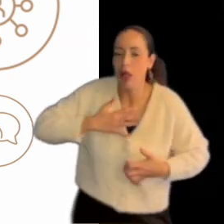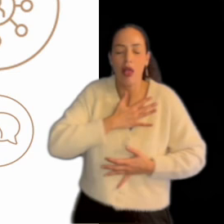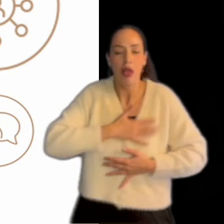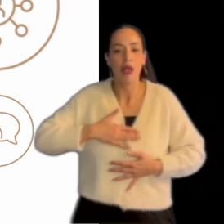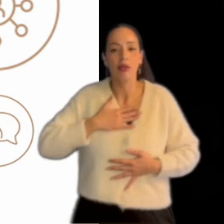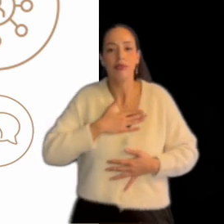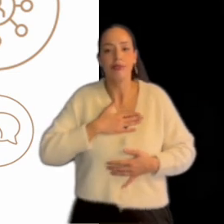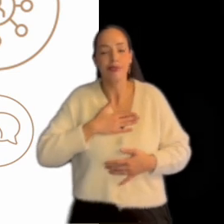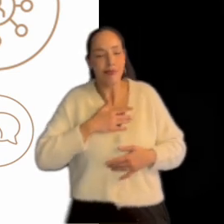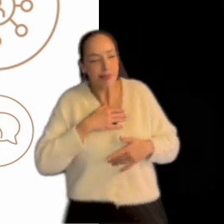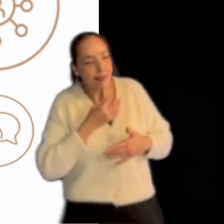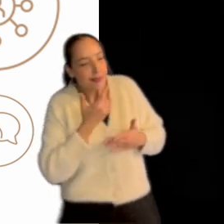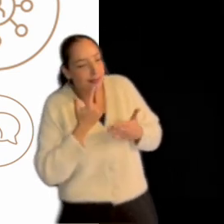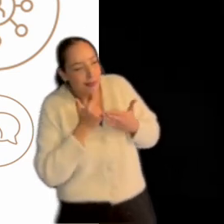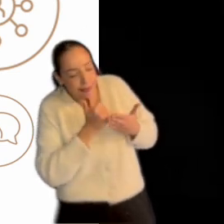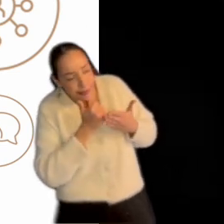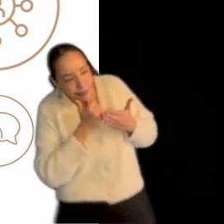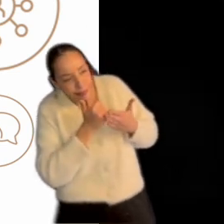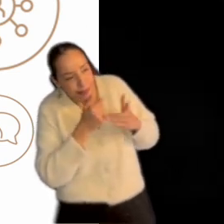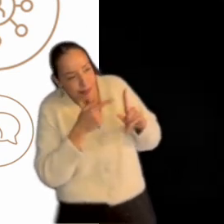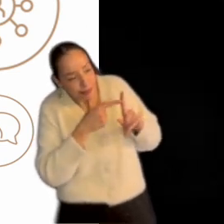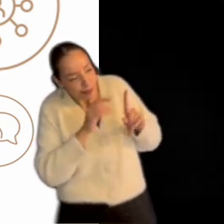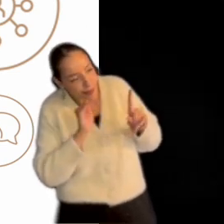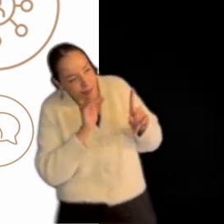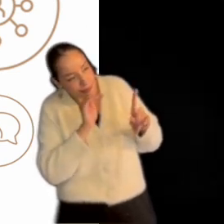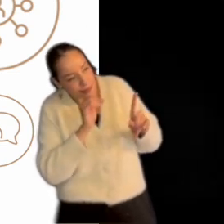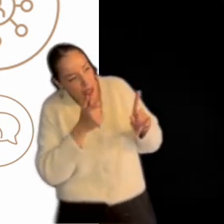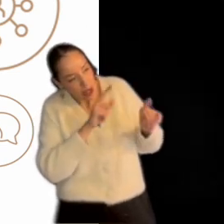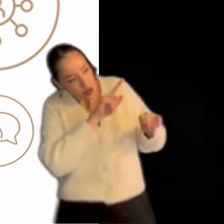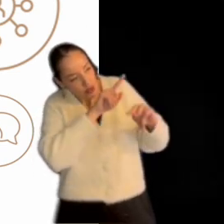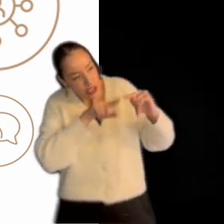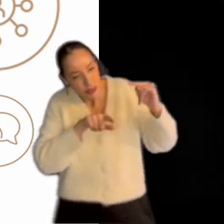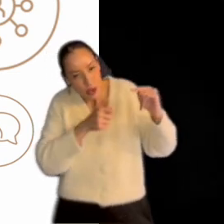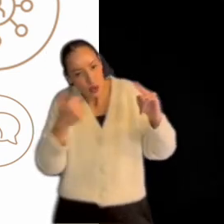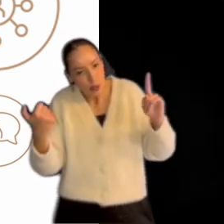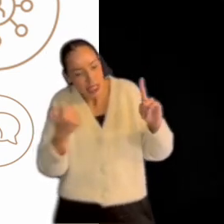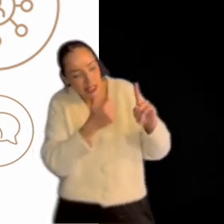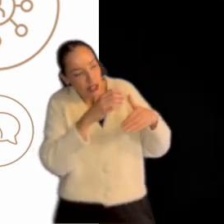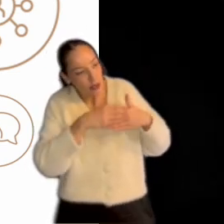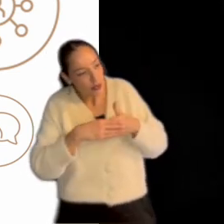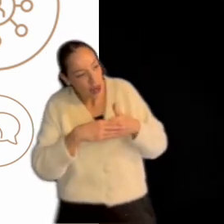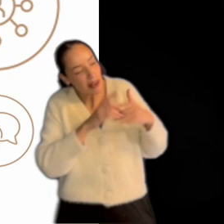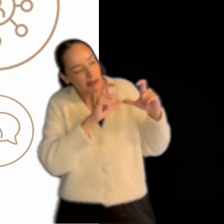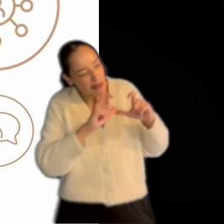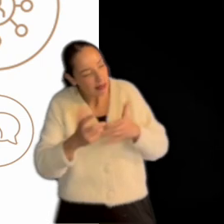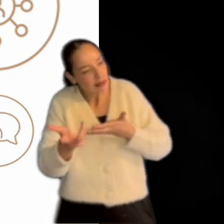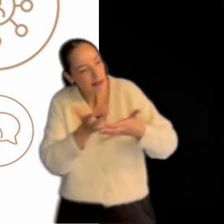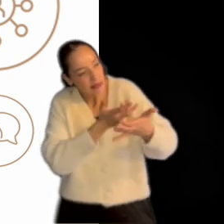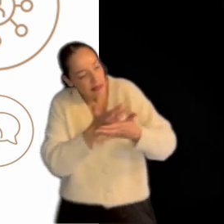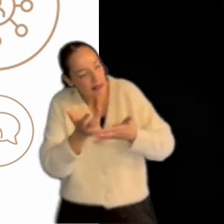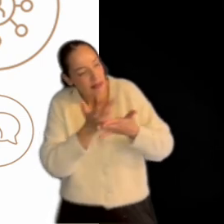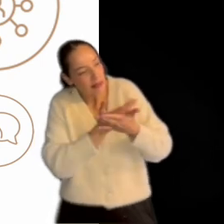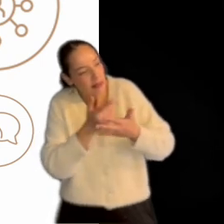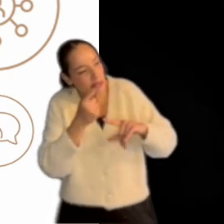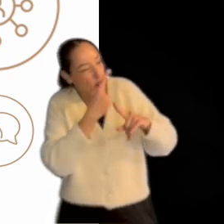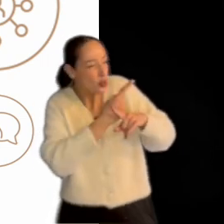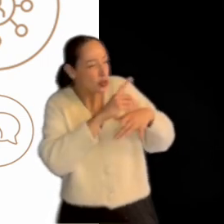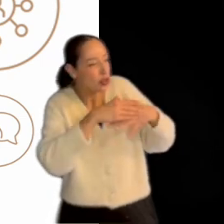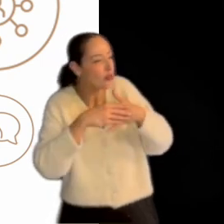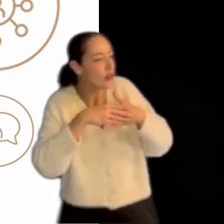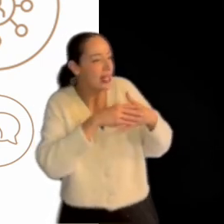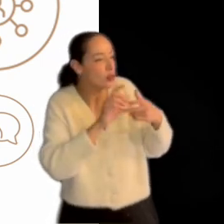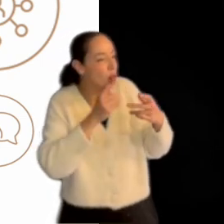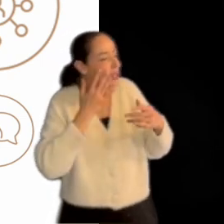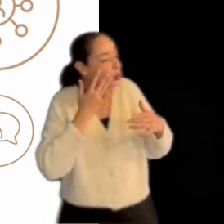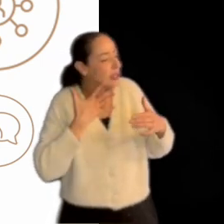out when he felt in need of connection. We wrote to his GP to ask for their input to help him to sleep. We called his college tutor to let her know